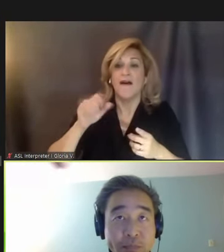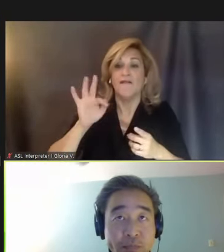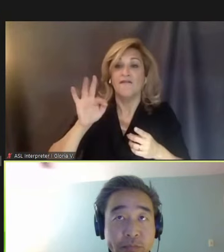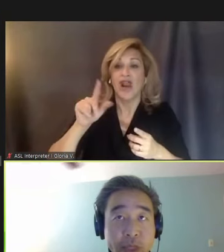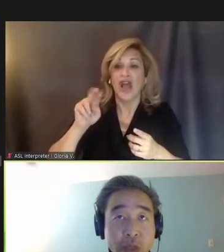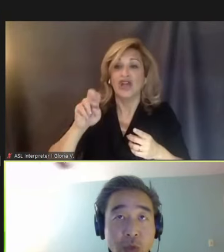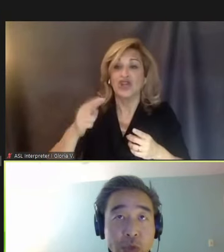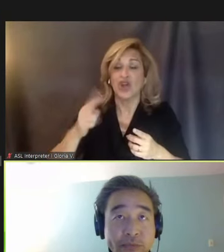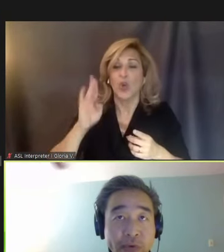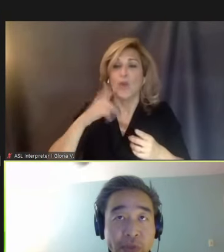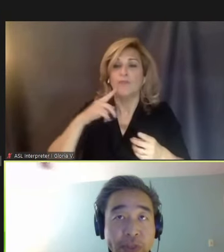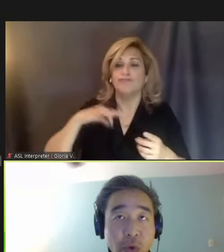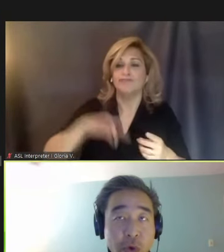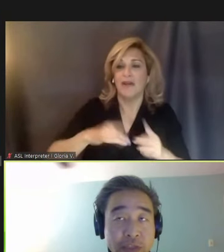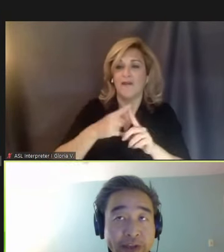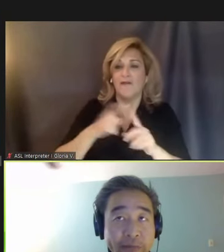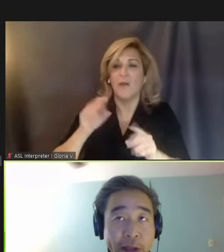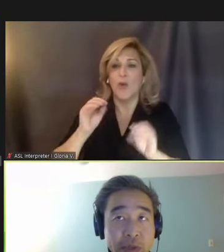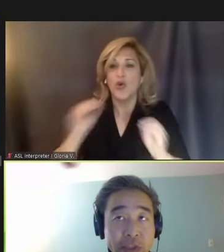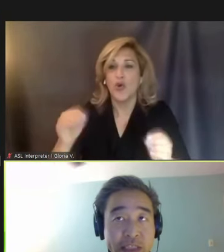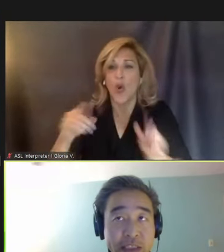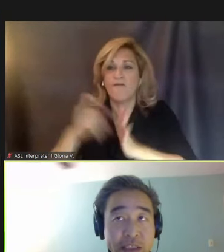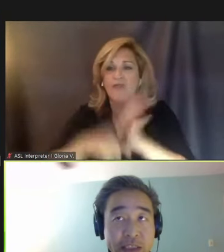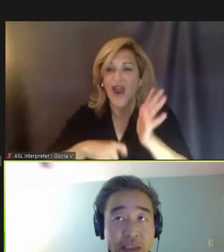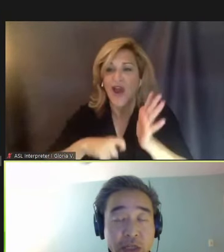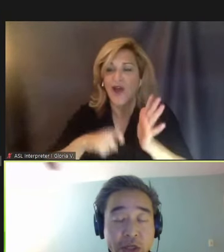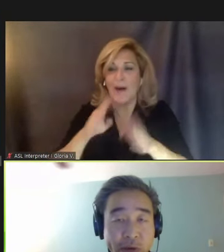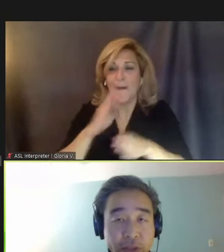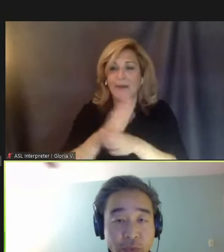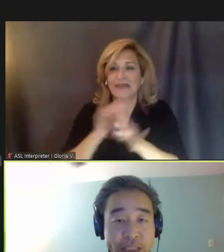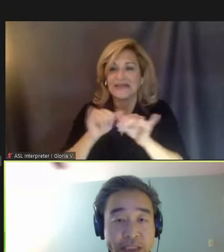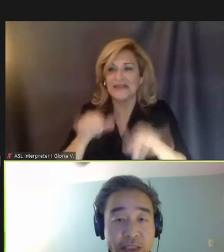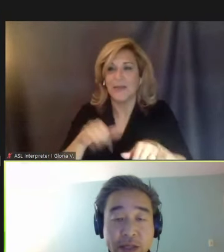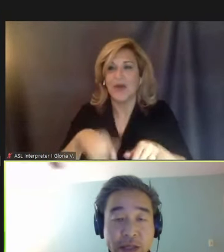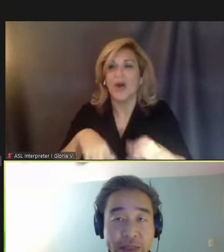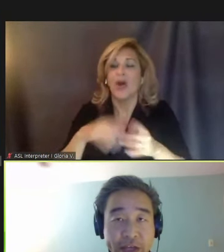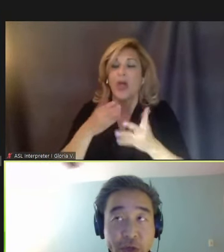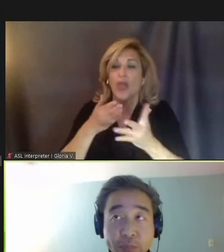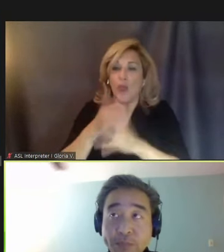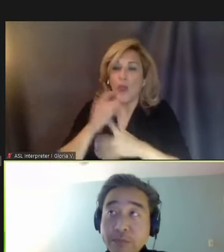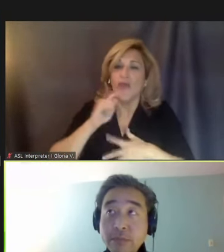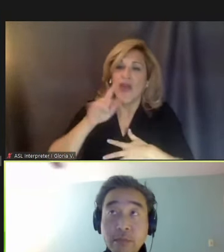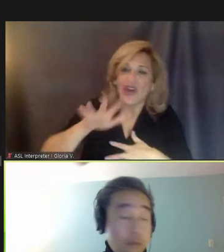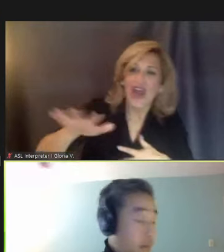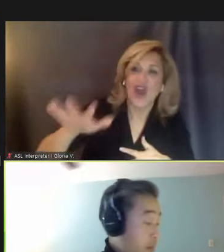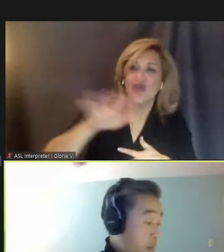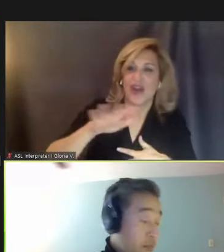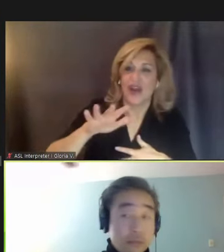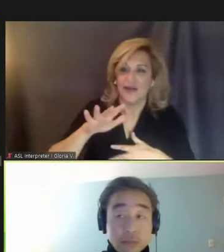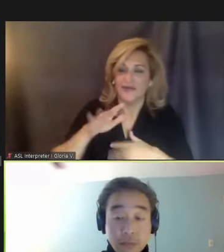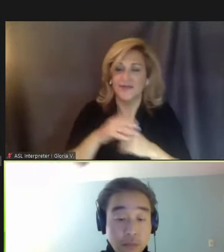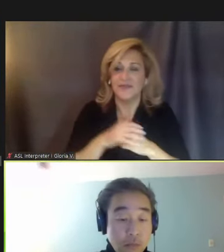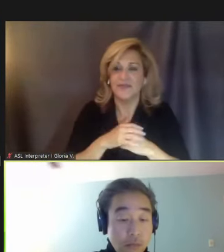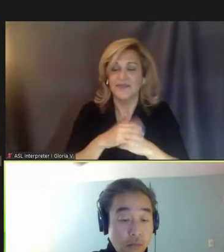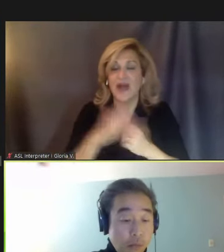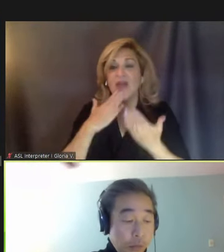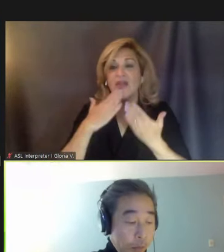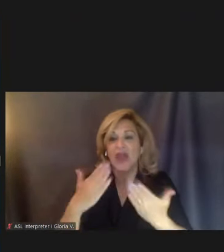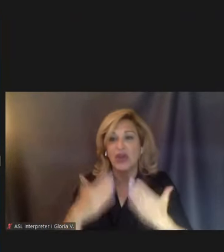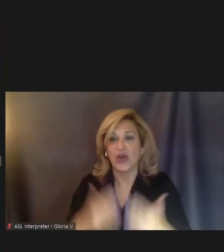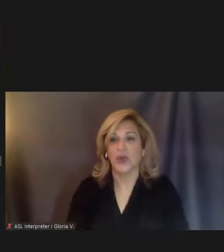system, which would further the cause of environmental justice throughout the region. Thank you. Thank